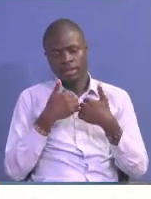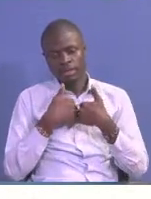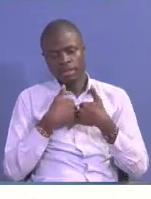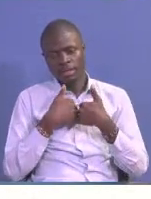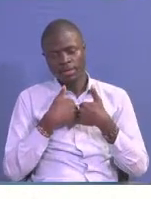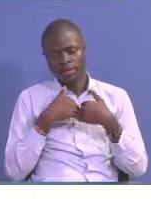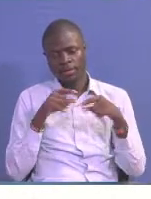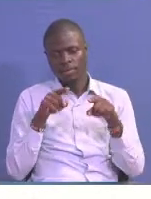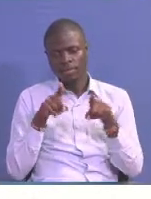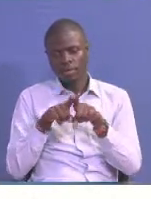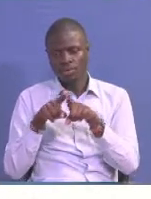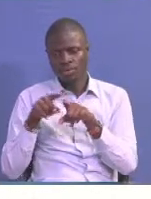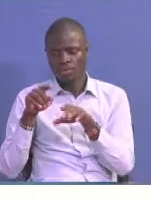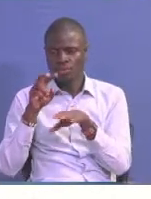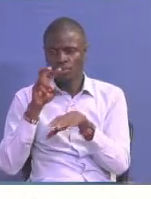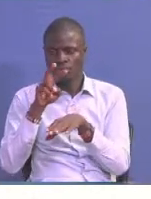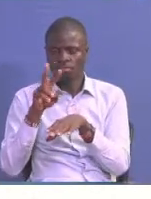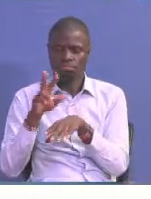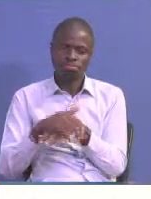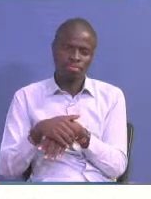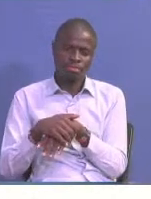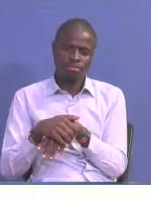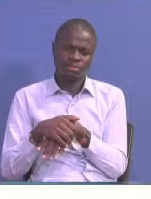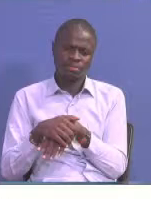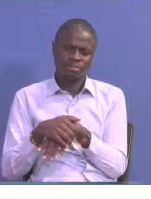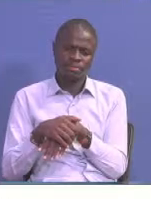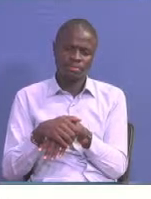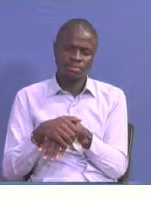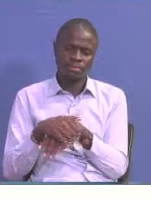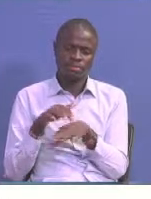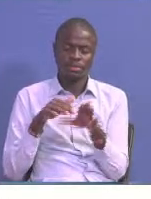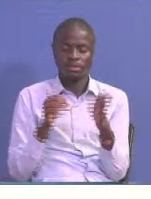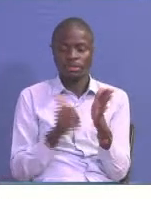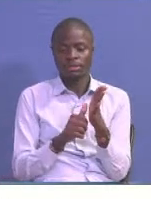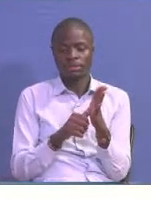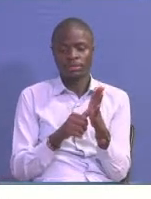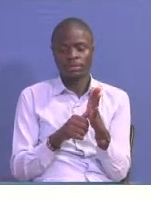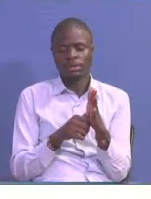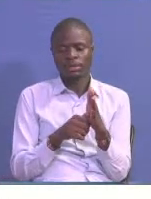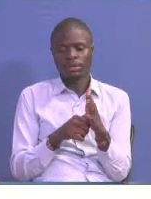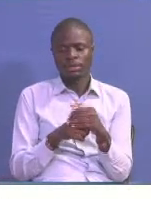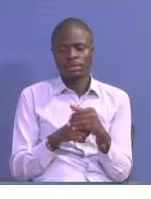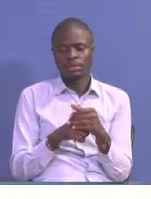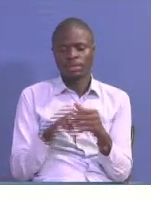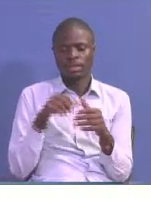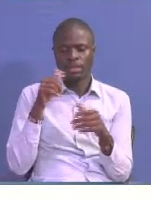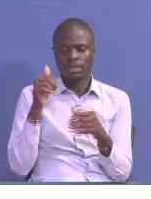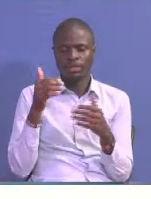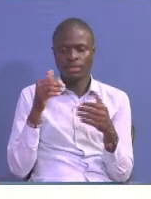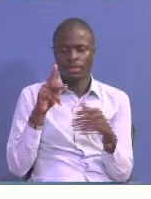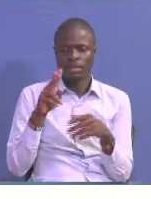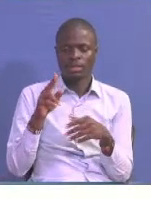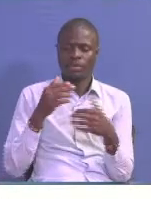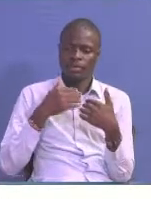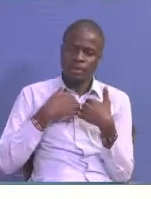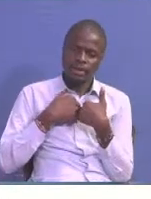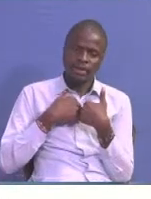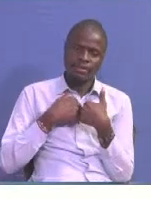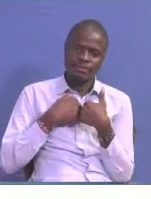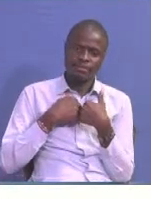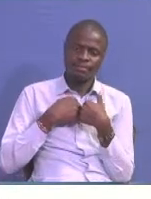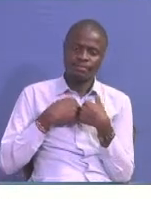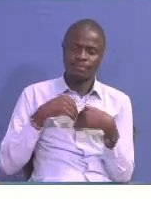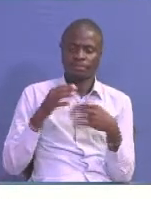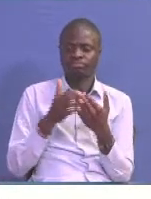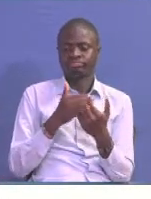you also look outstanding. And also on top of that, in matters making headlines in the world of news, Kenyatta University Television also has got